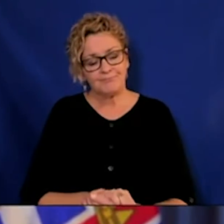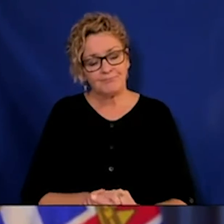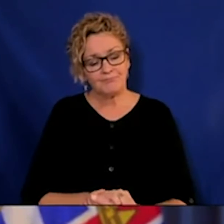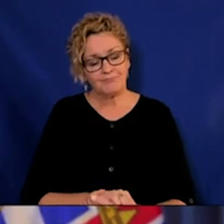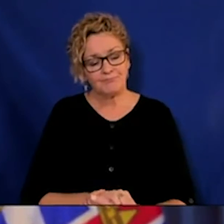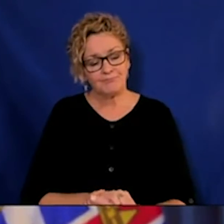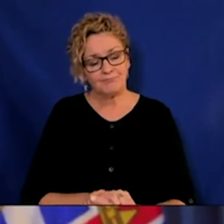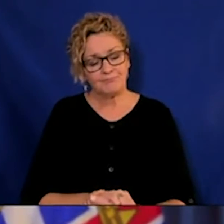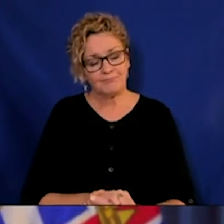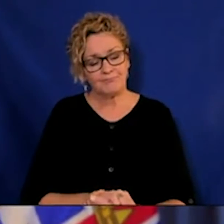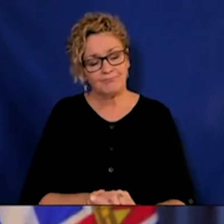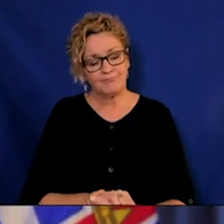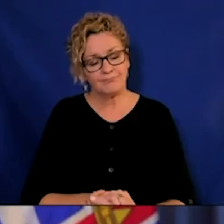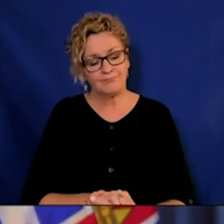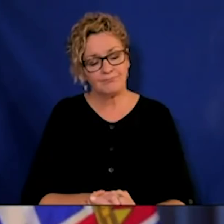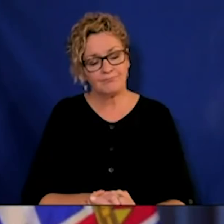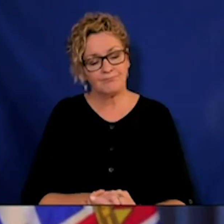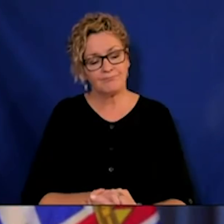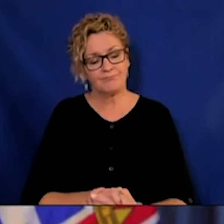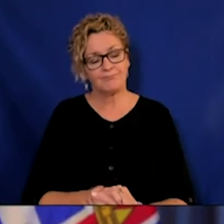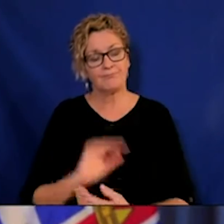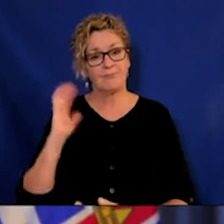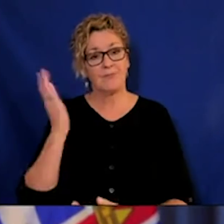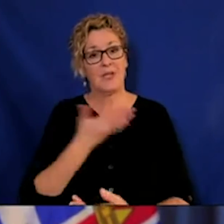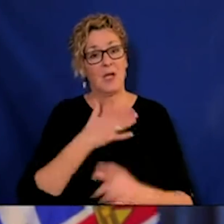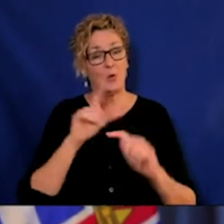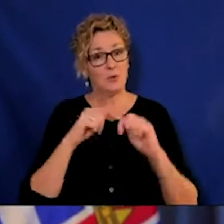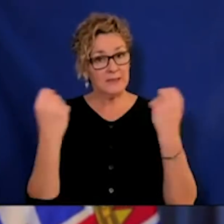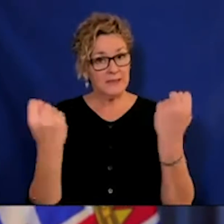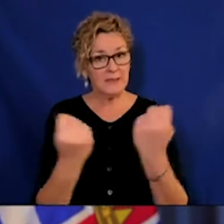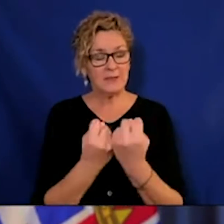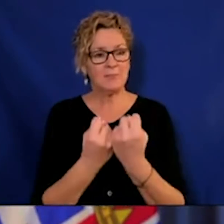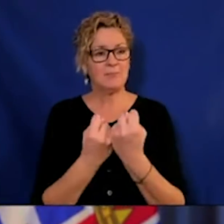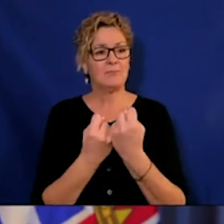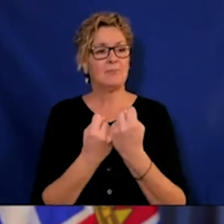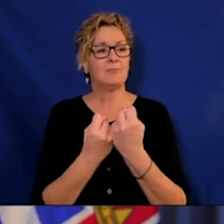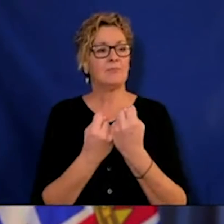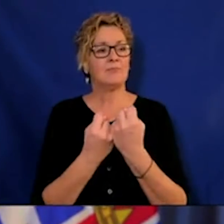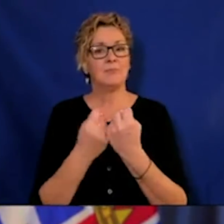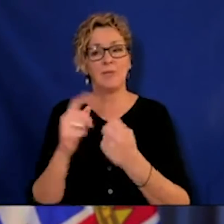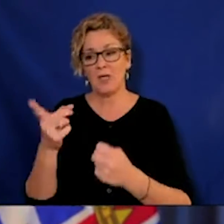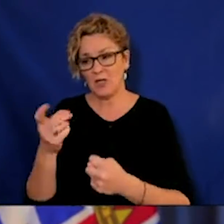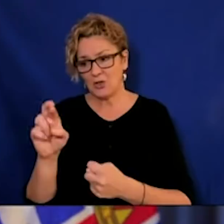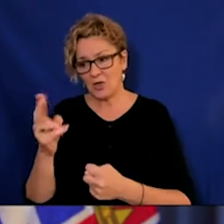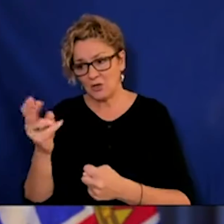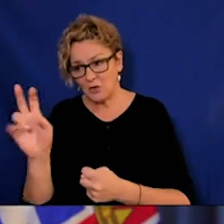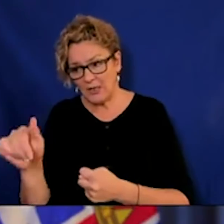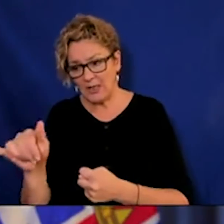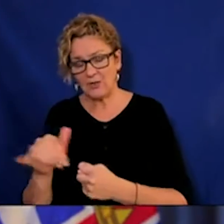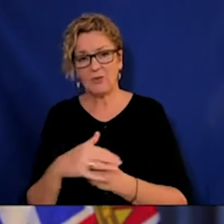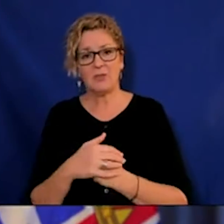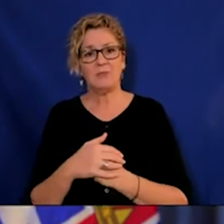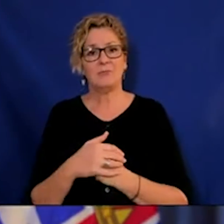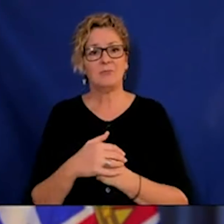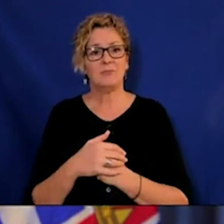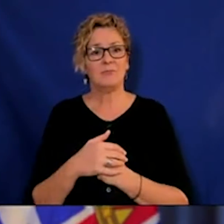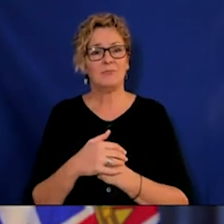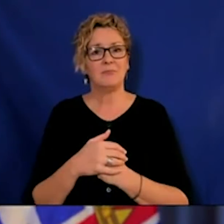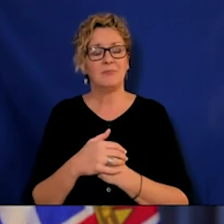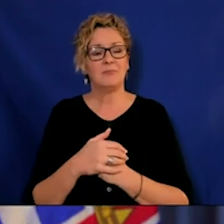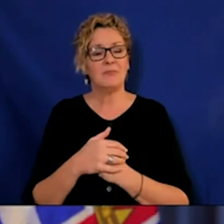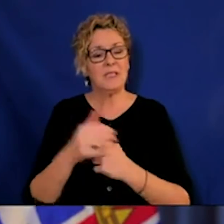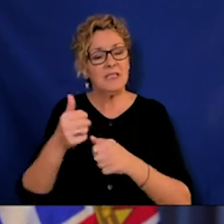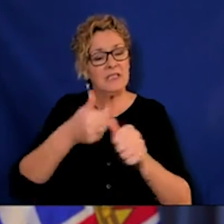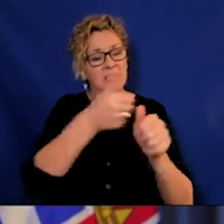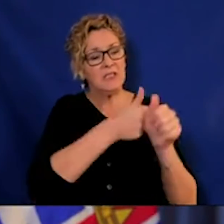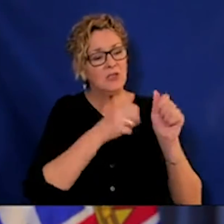that Dr. Henry and everyone on our team tries to convey this every day. I know how we feel about it. We